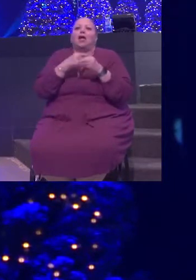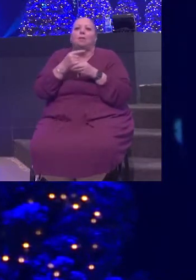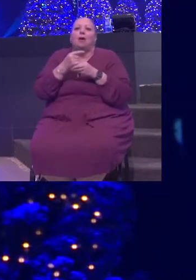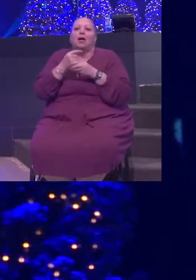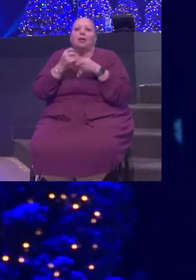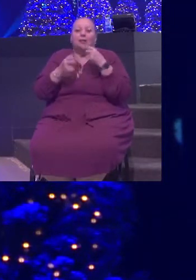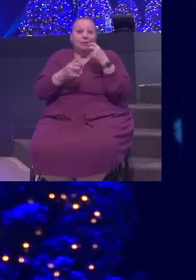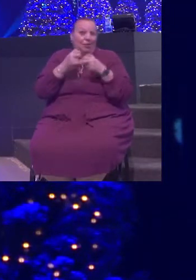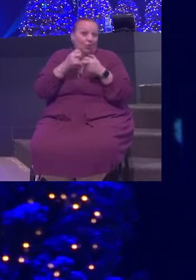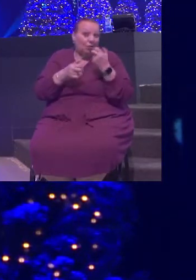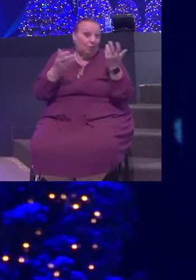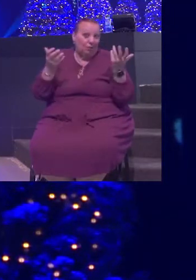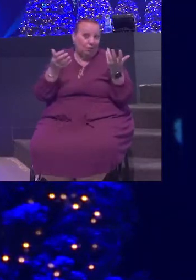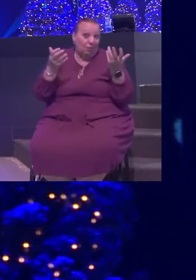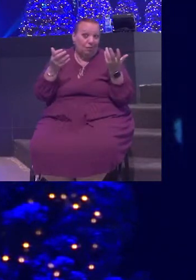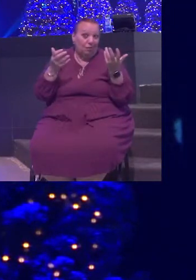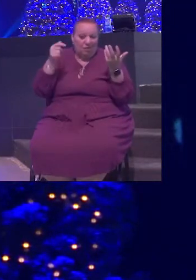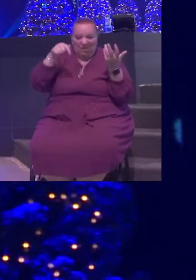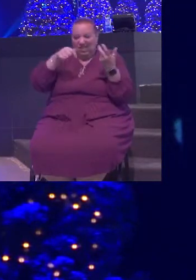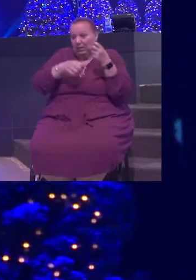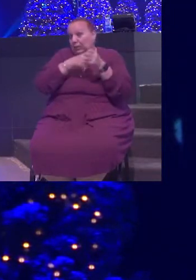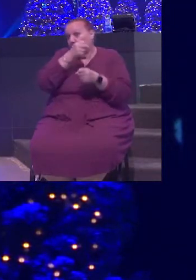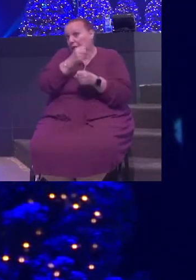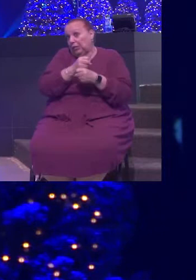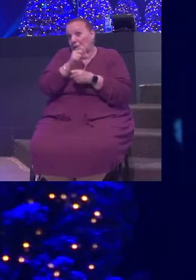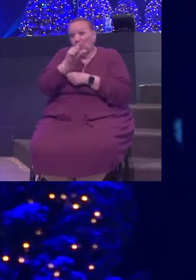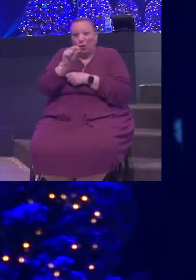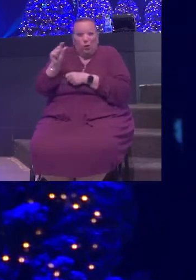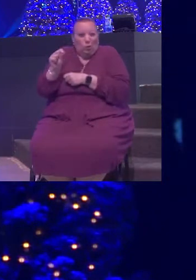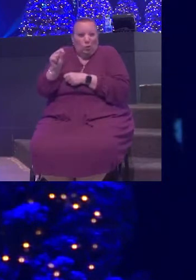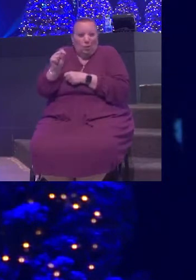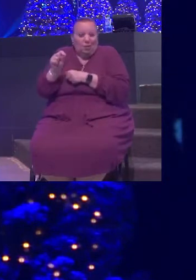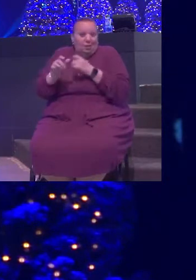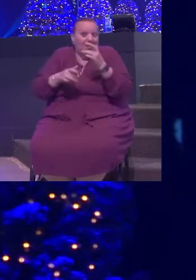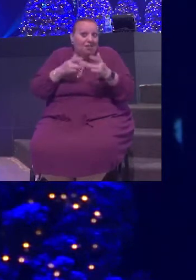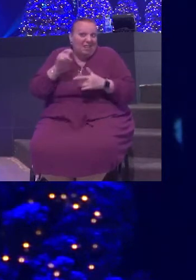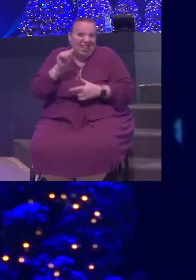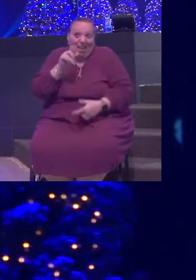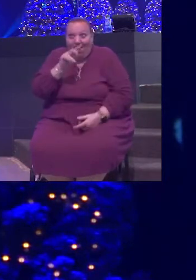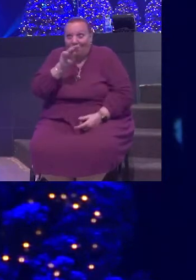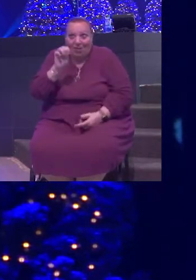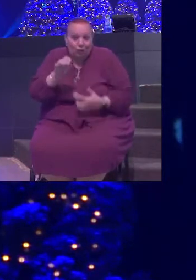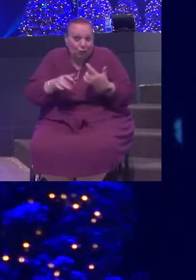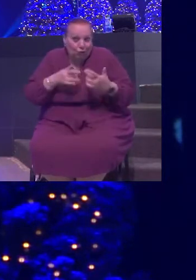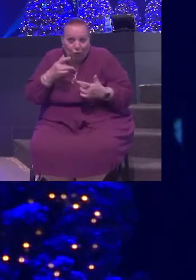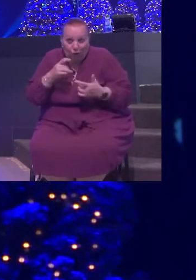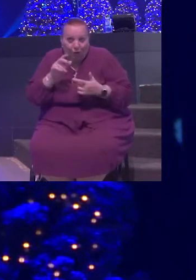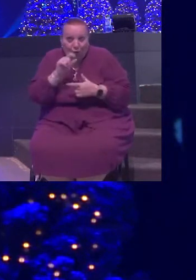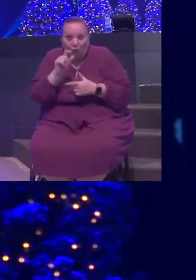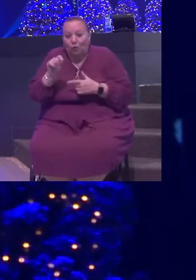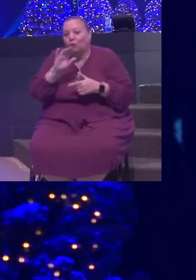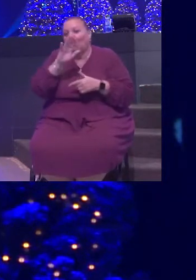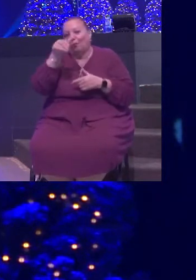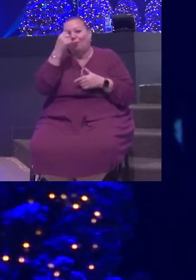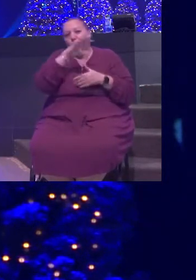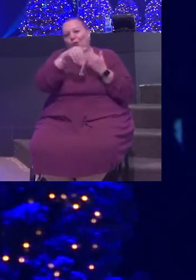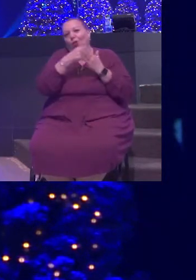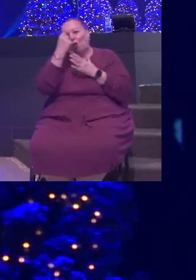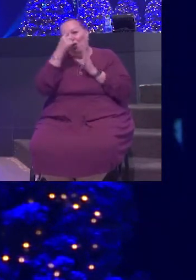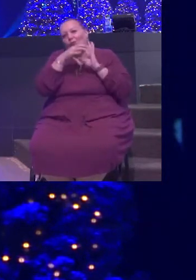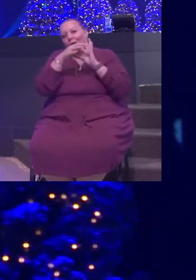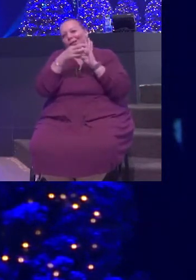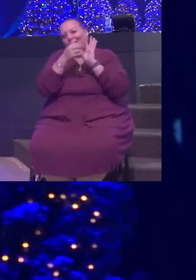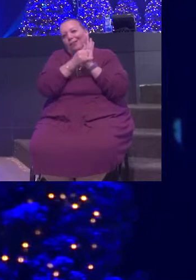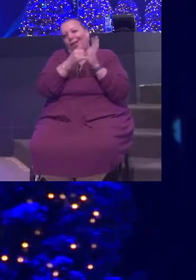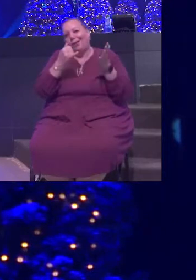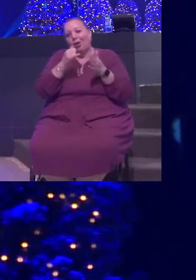the difficulties of this year, of 2020, the adventure of 2020, and we can all relate. And I love that she said,